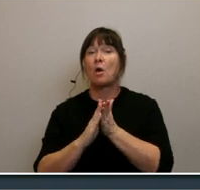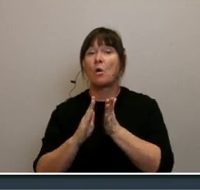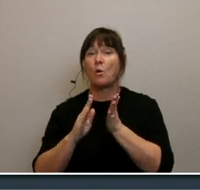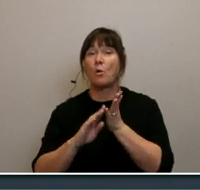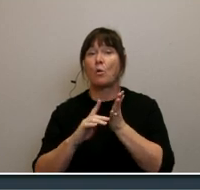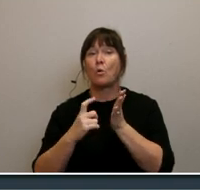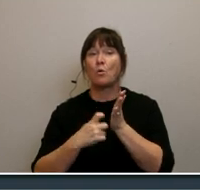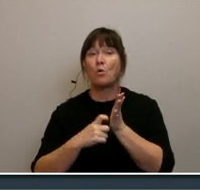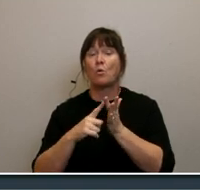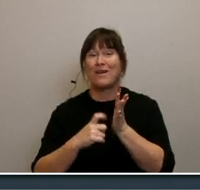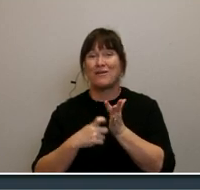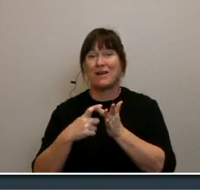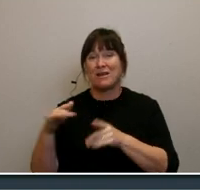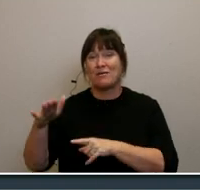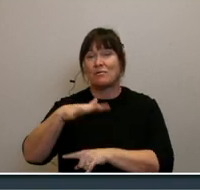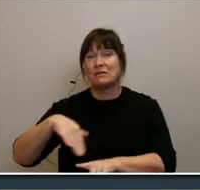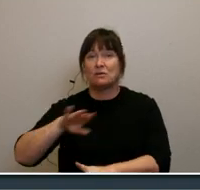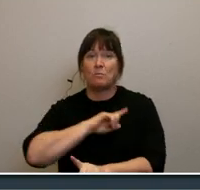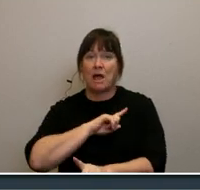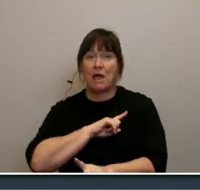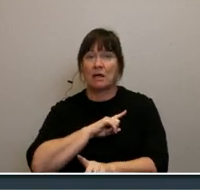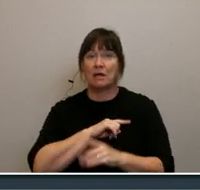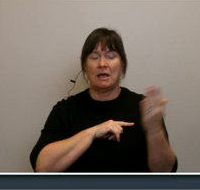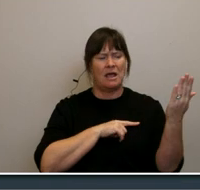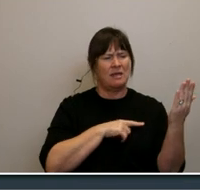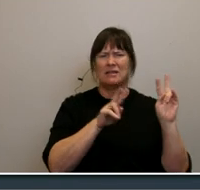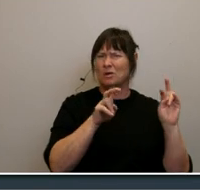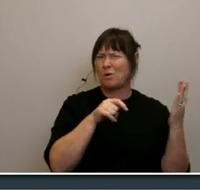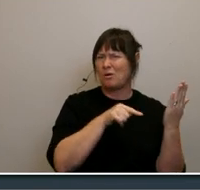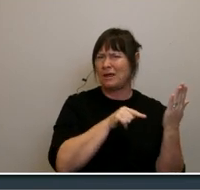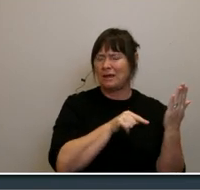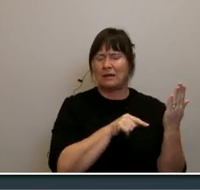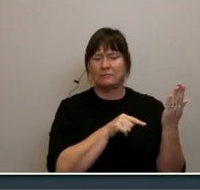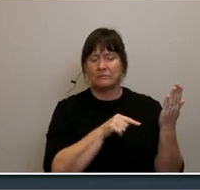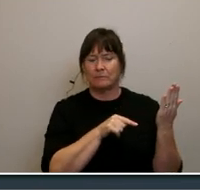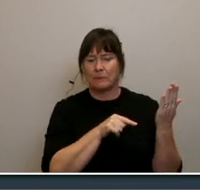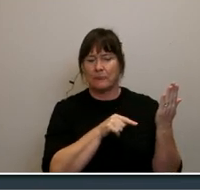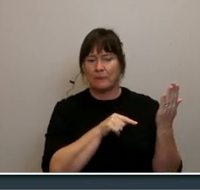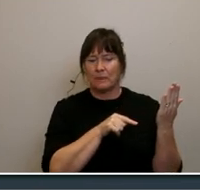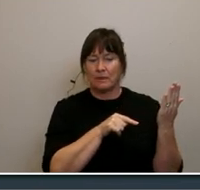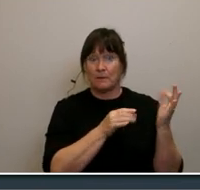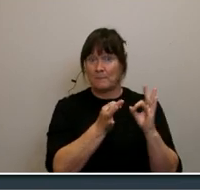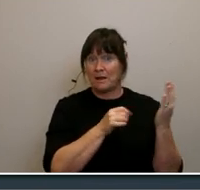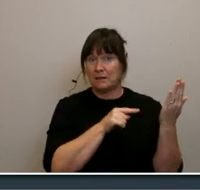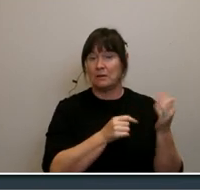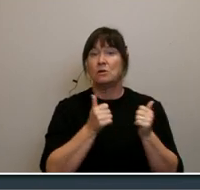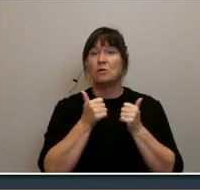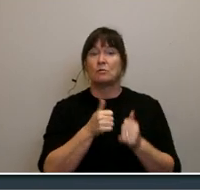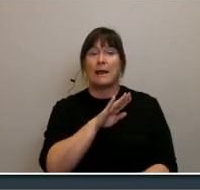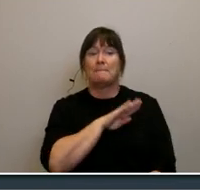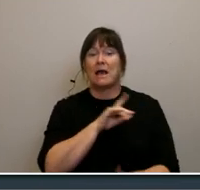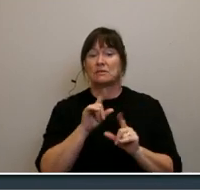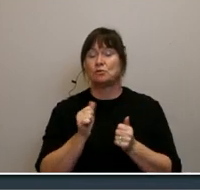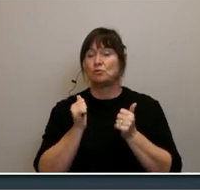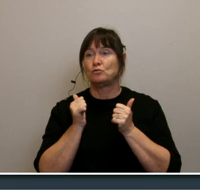Park. And the little short quote there in blue, I'll just read to you because those are the words in the plan. Great parks do